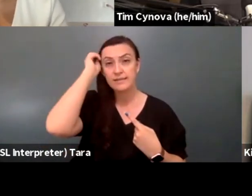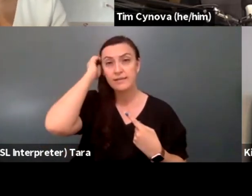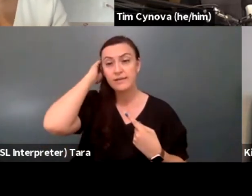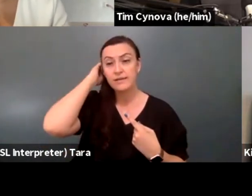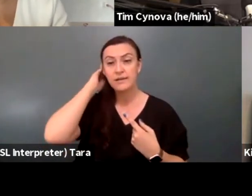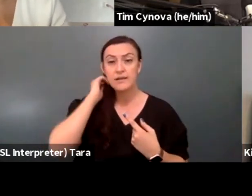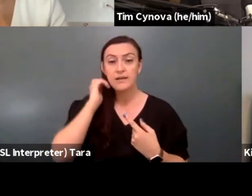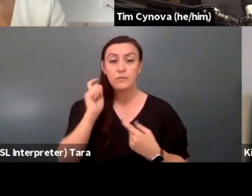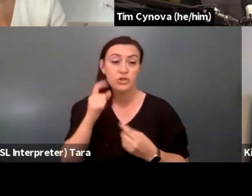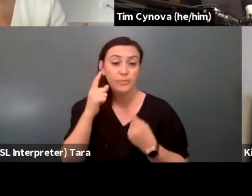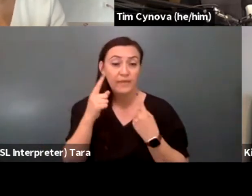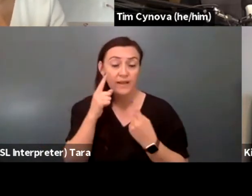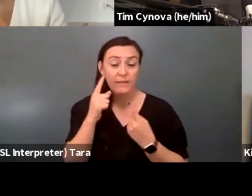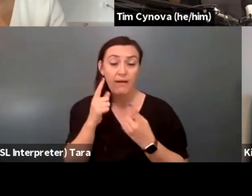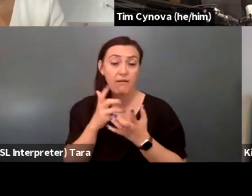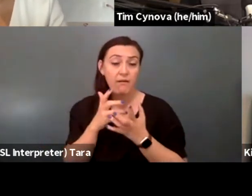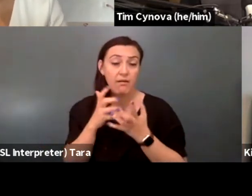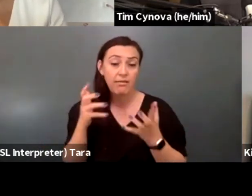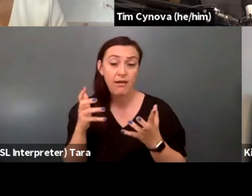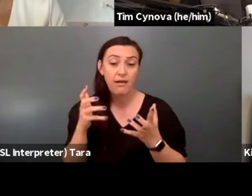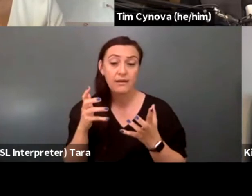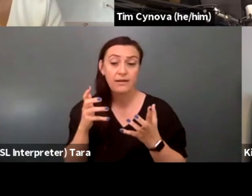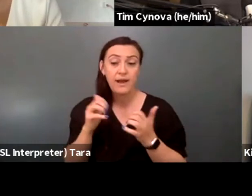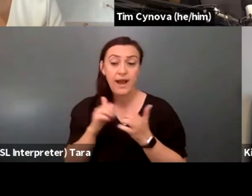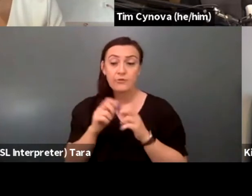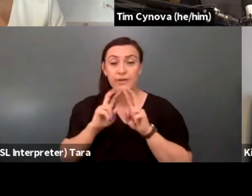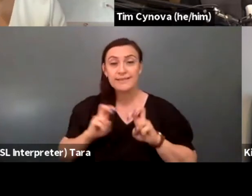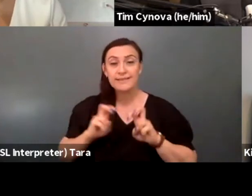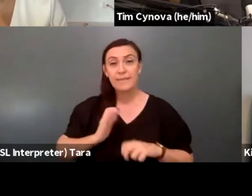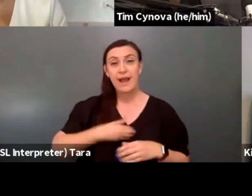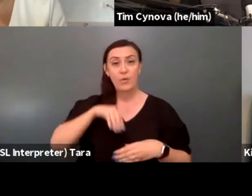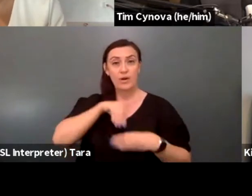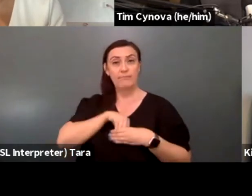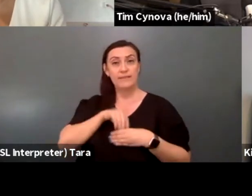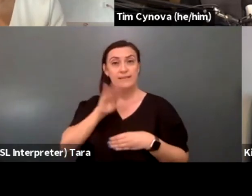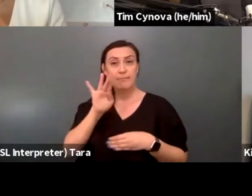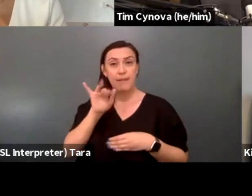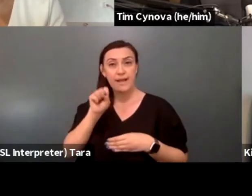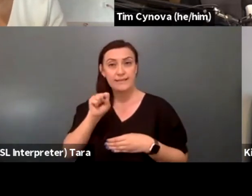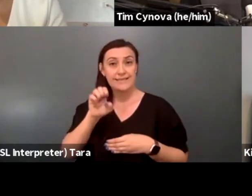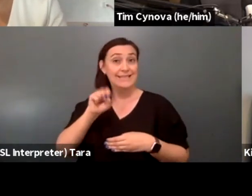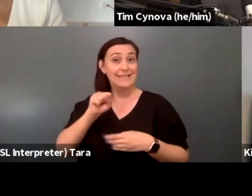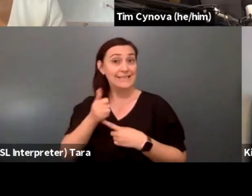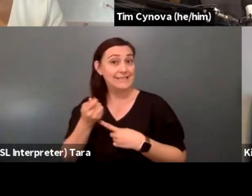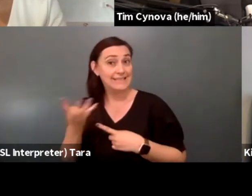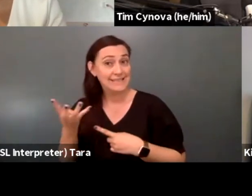We should be thinking a lot about examining our own implicit biases,